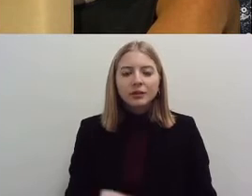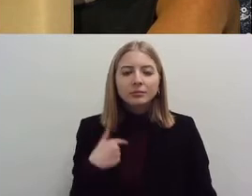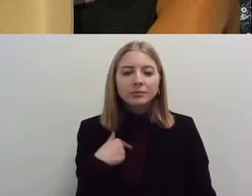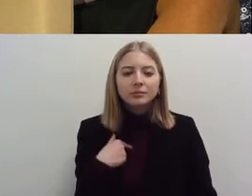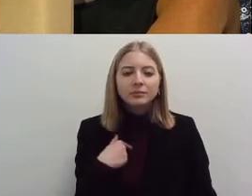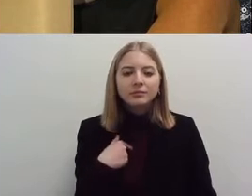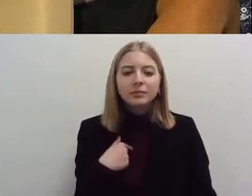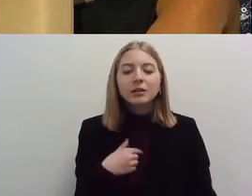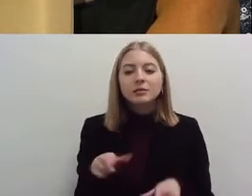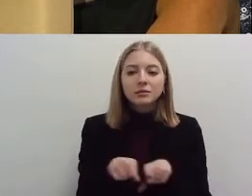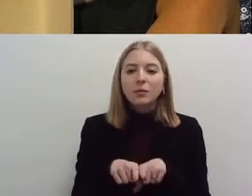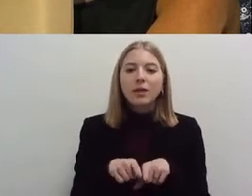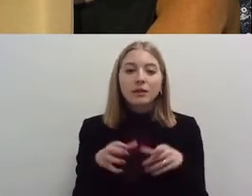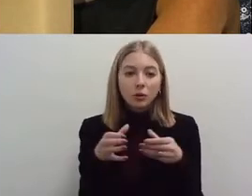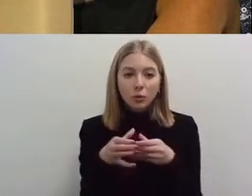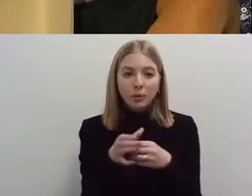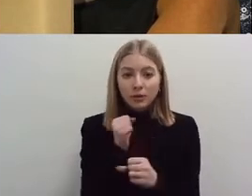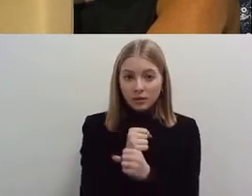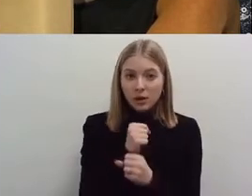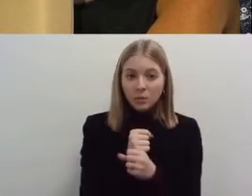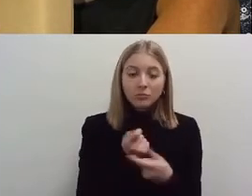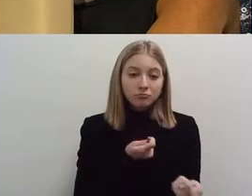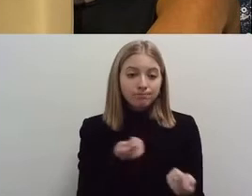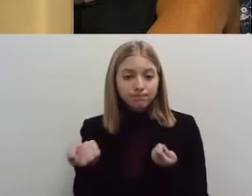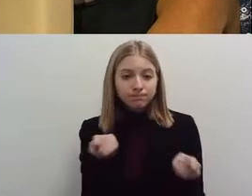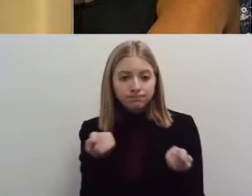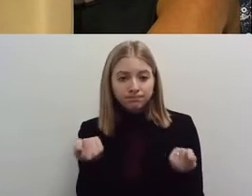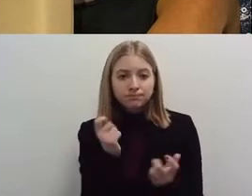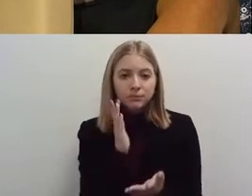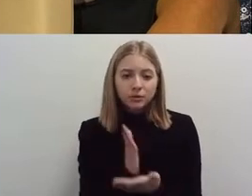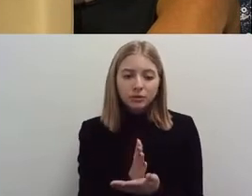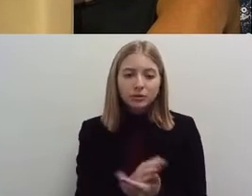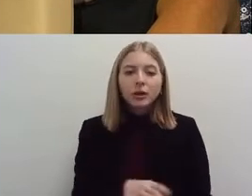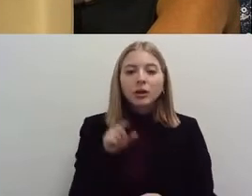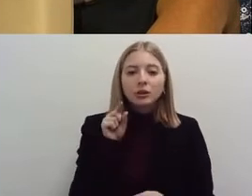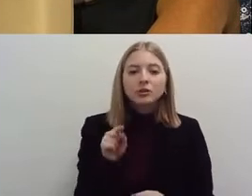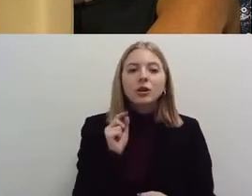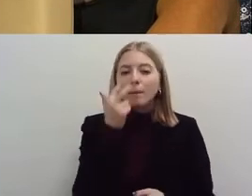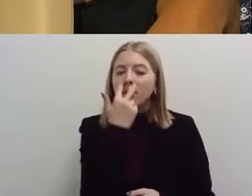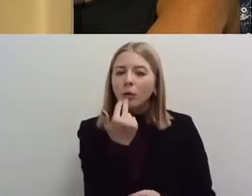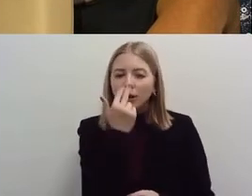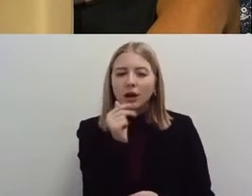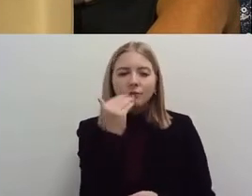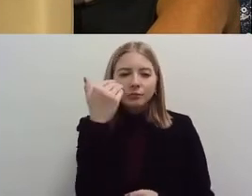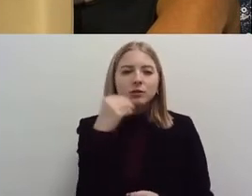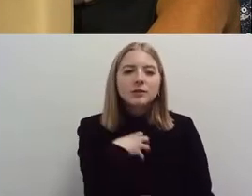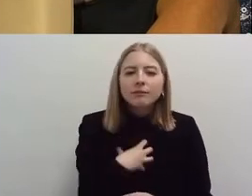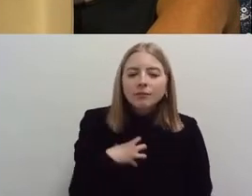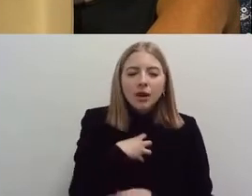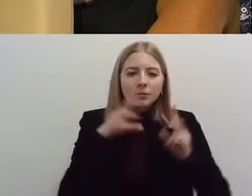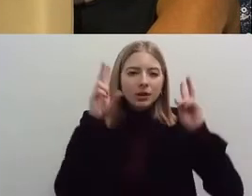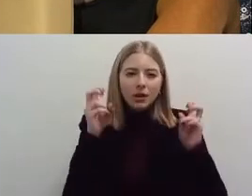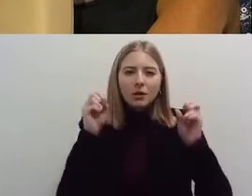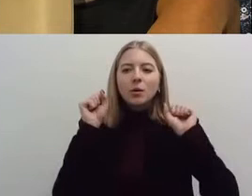they discuss some important questions for the teenagers. But sometimes they are just making every Monday